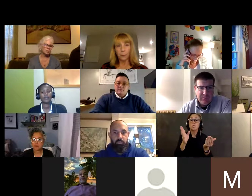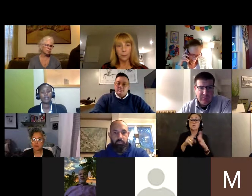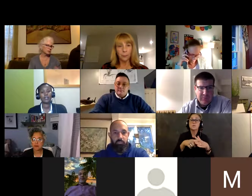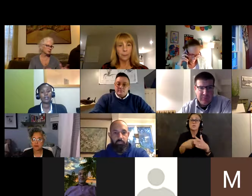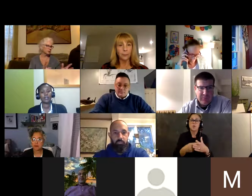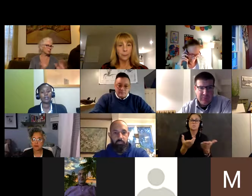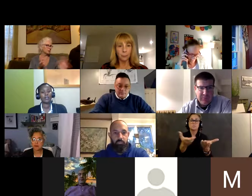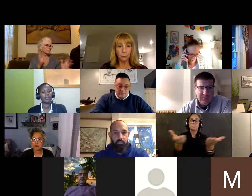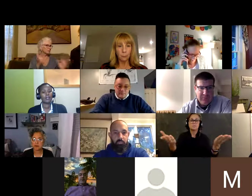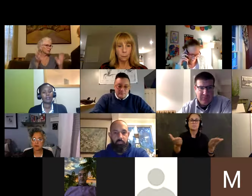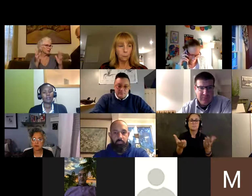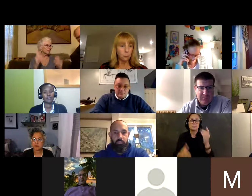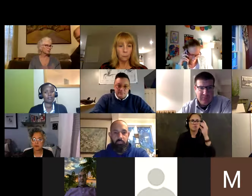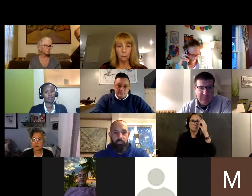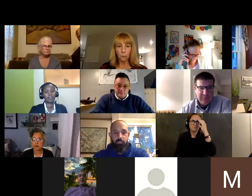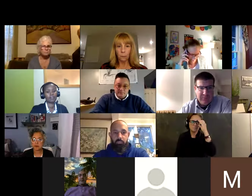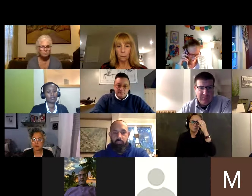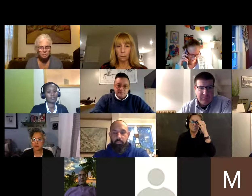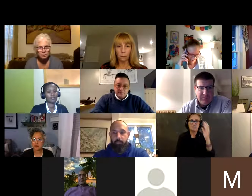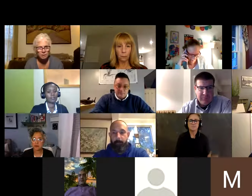Panel members.